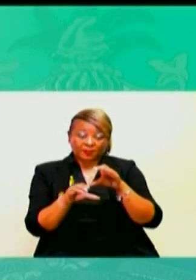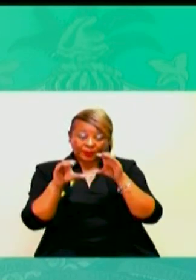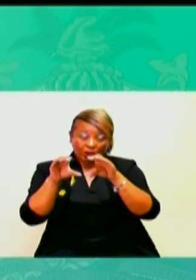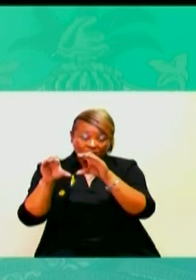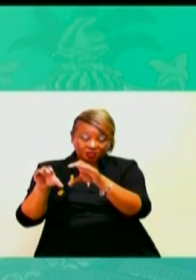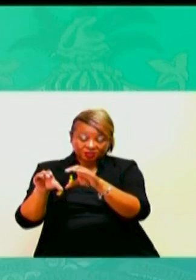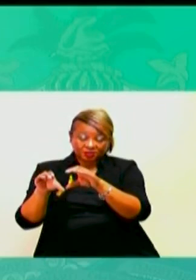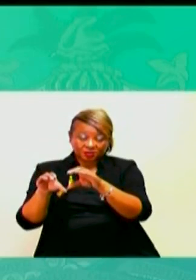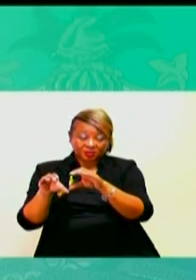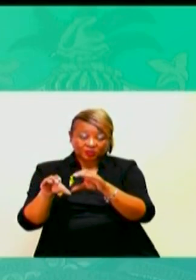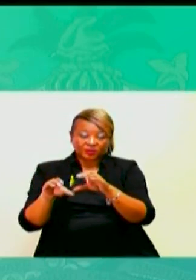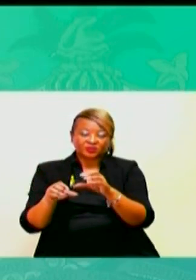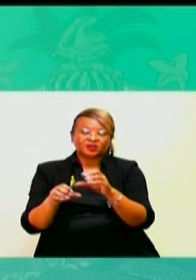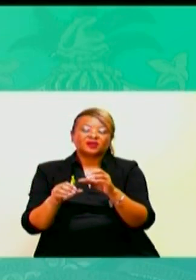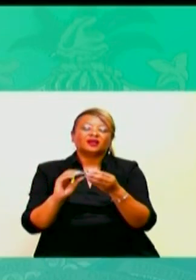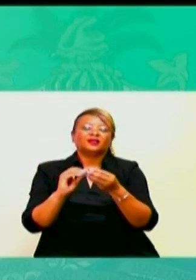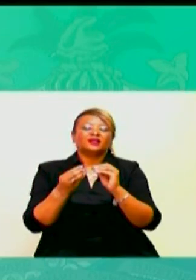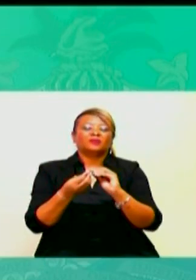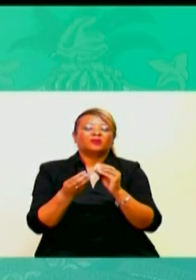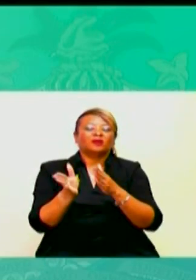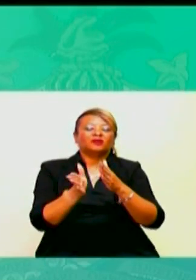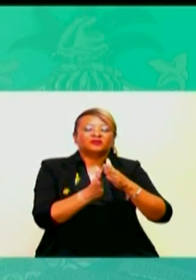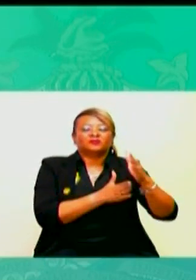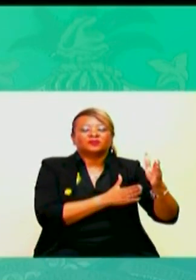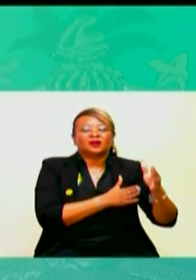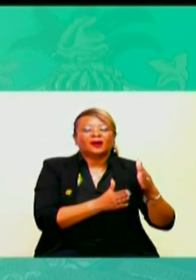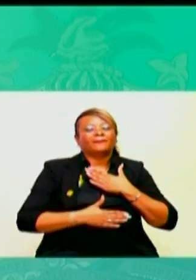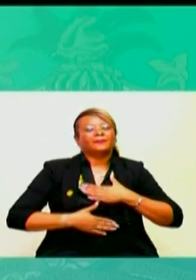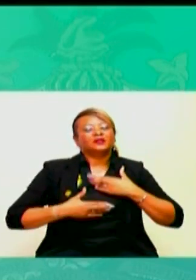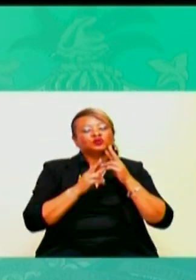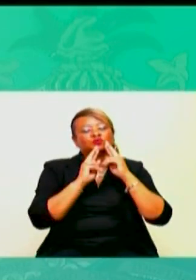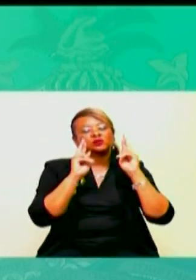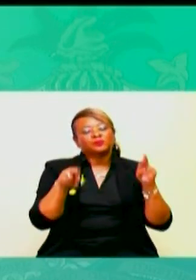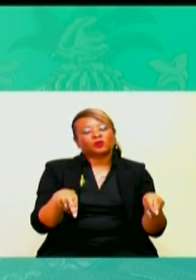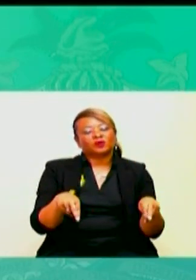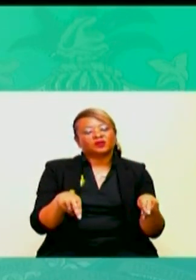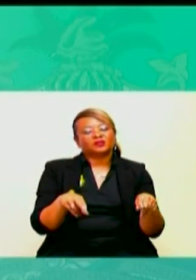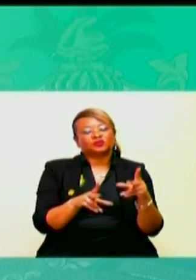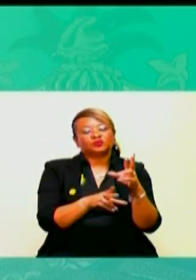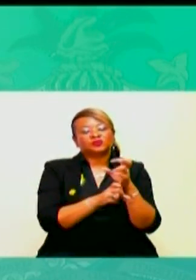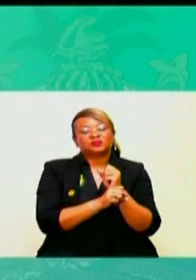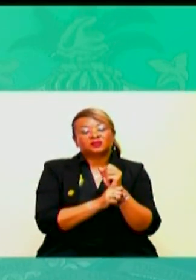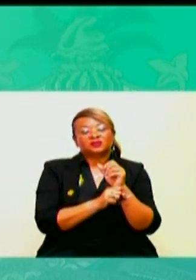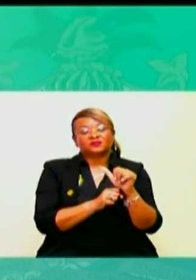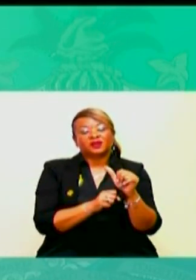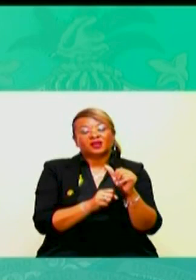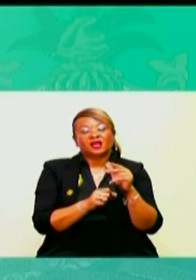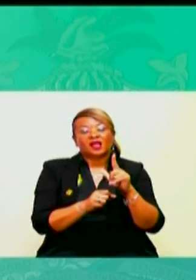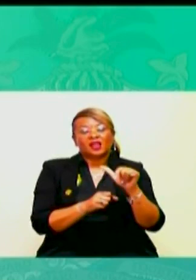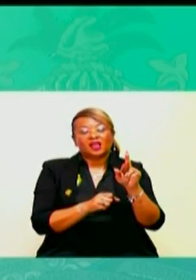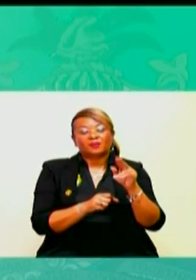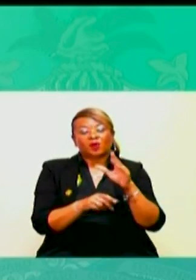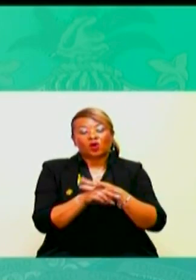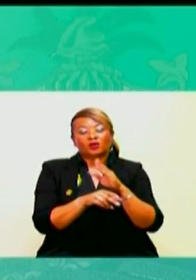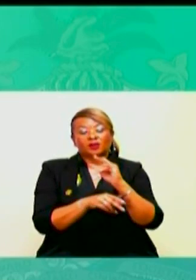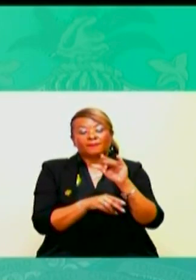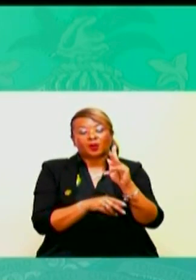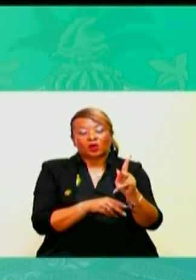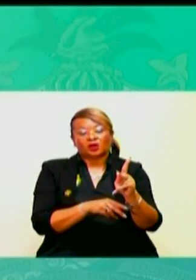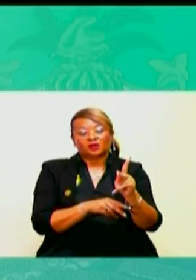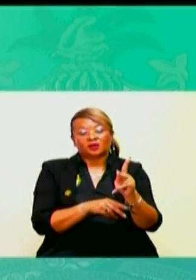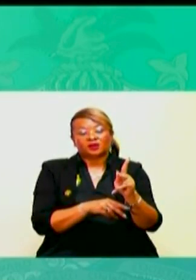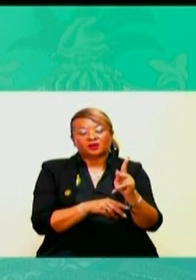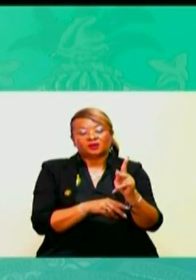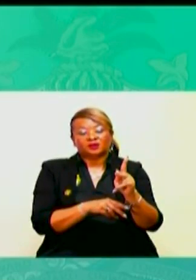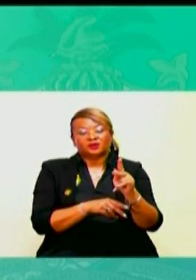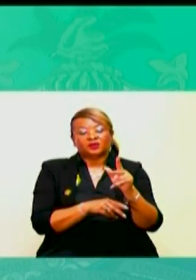done a number of initiatives. Yes. And I am pleased to report, Madam Speaker, that as a result of these labor on the block initiatives, in excess